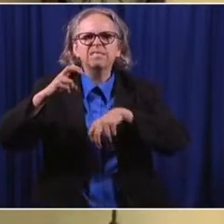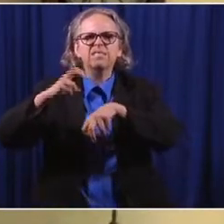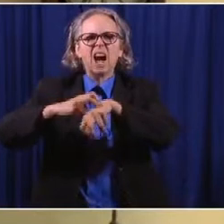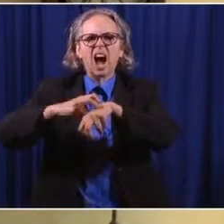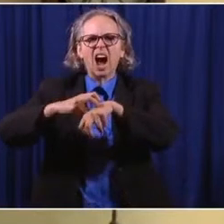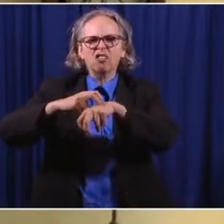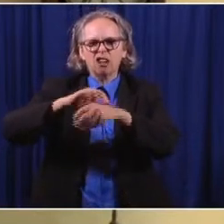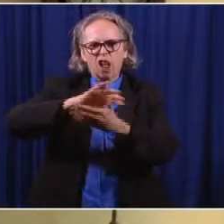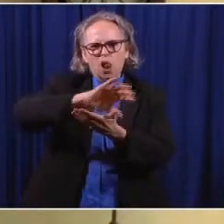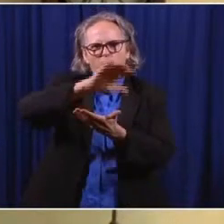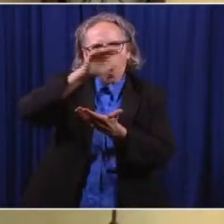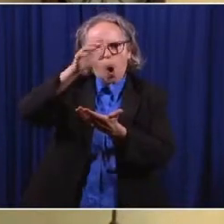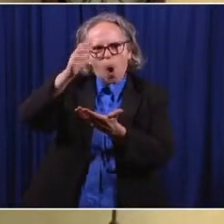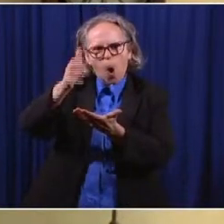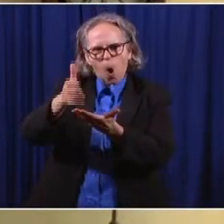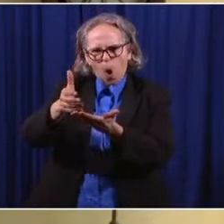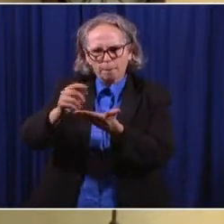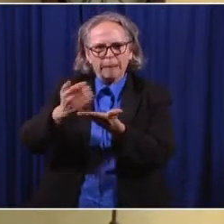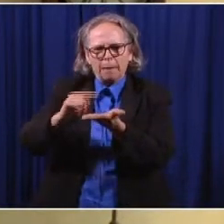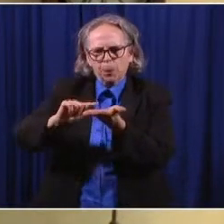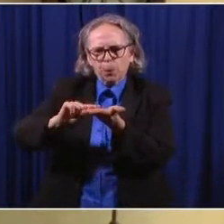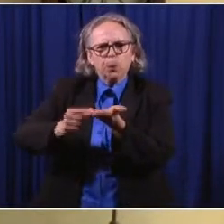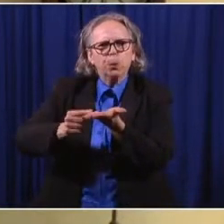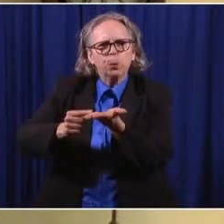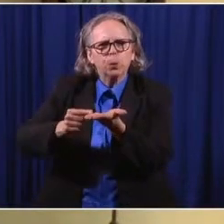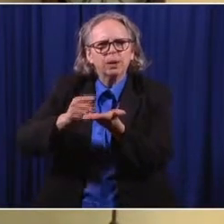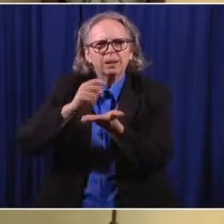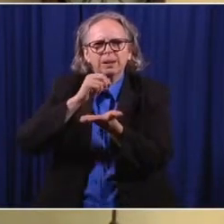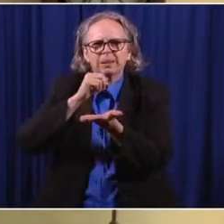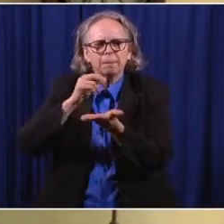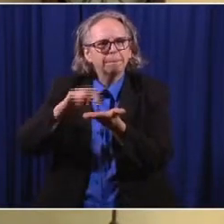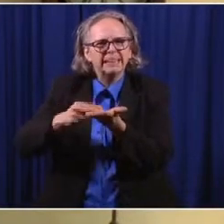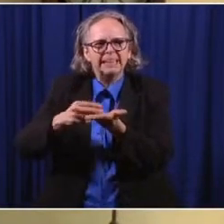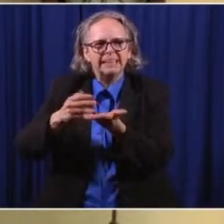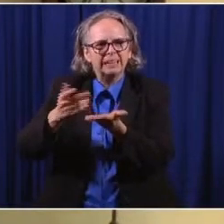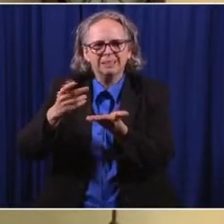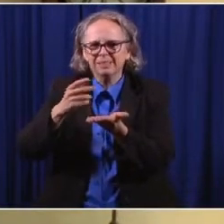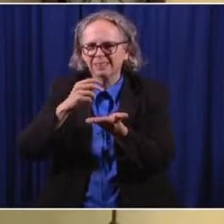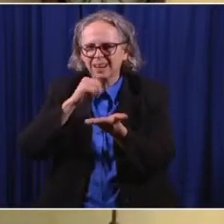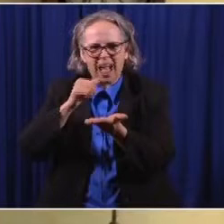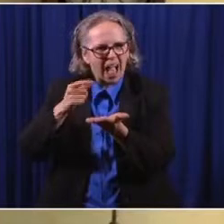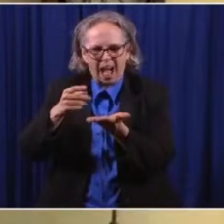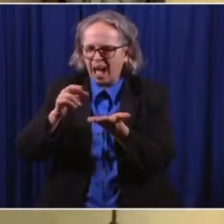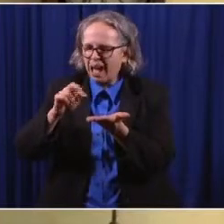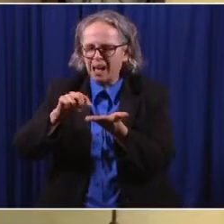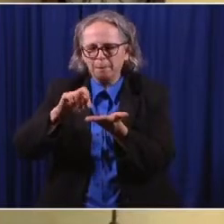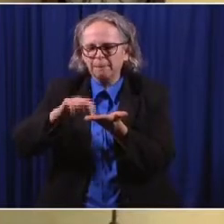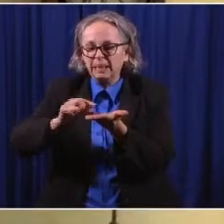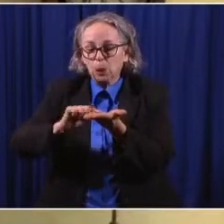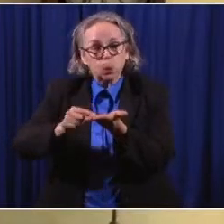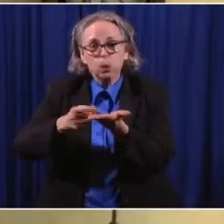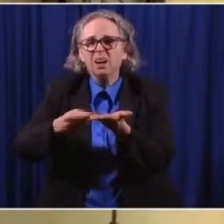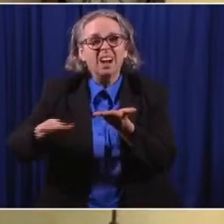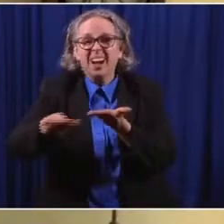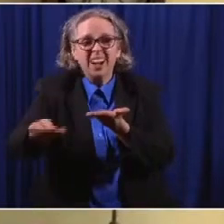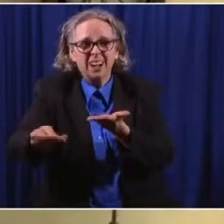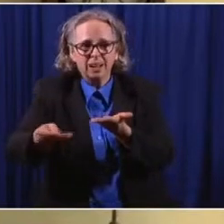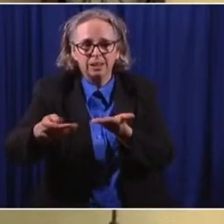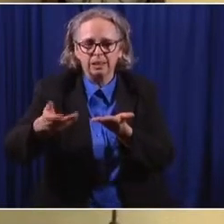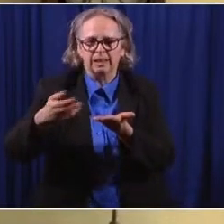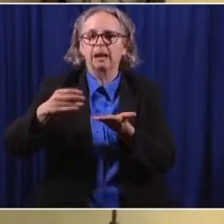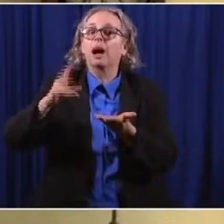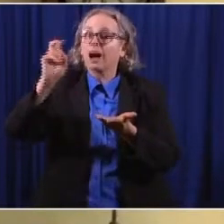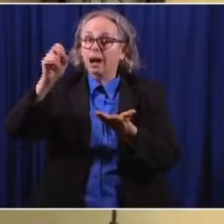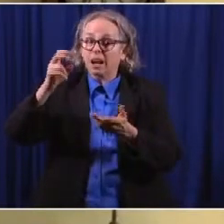is contagious. And so as we get more tests and we get the better ability to do that, you know, what everyone would love to